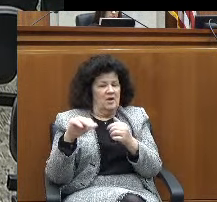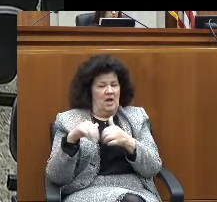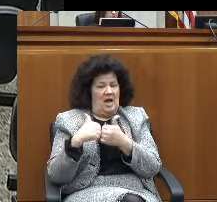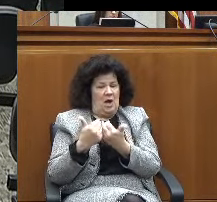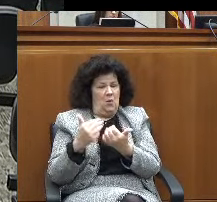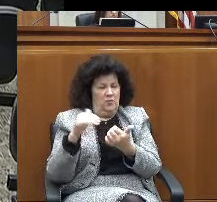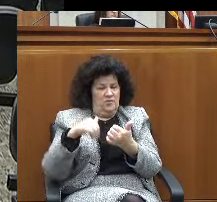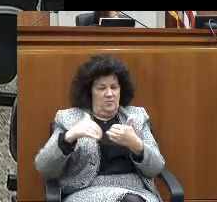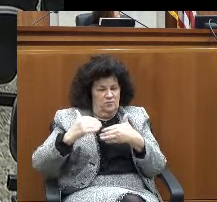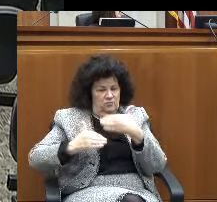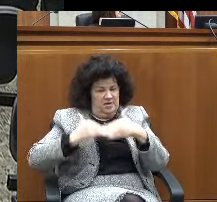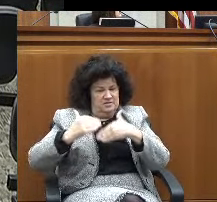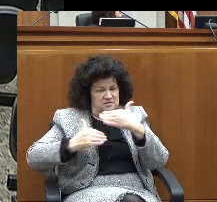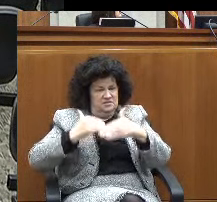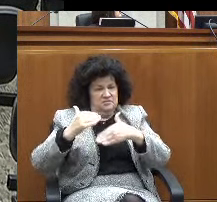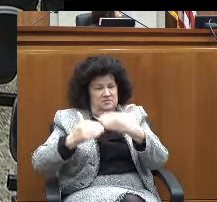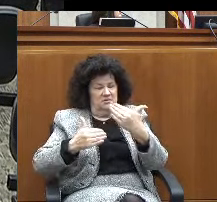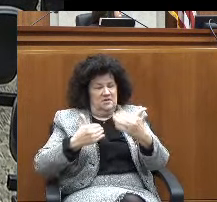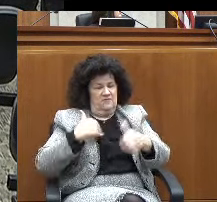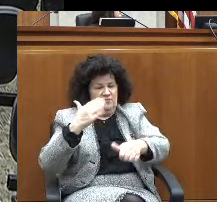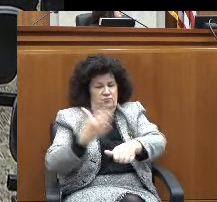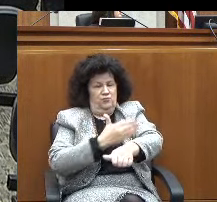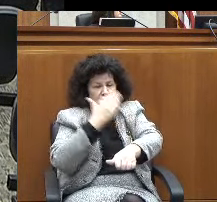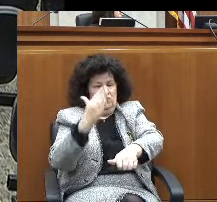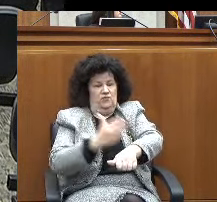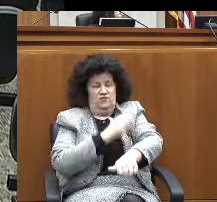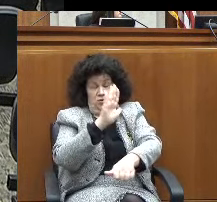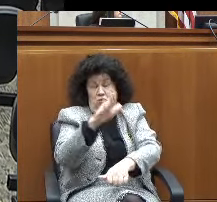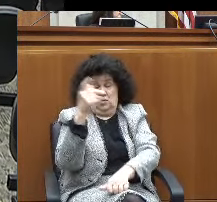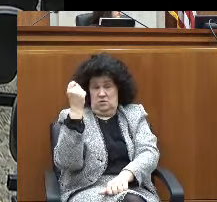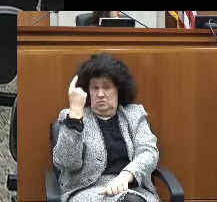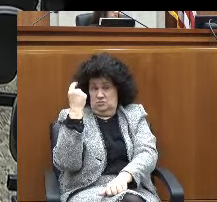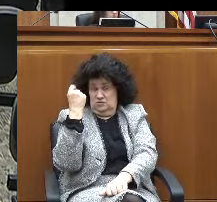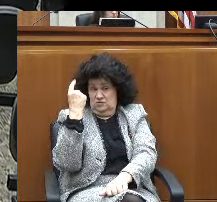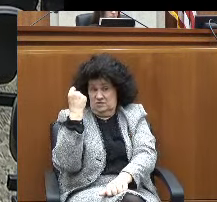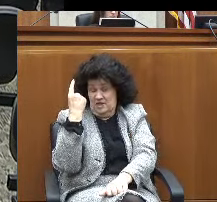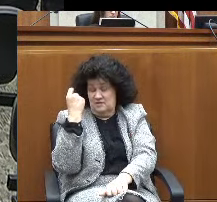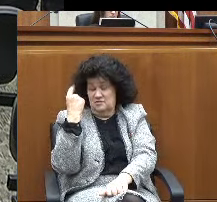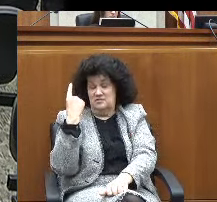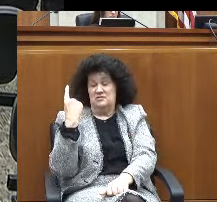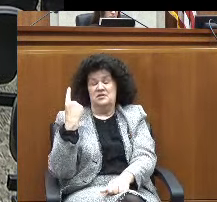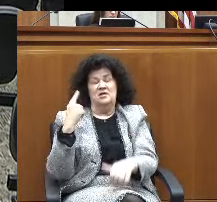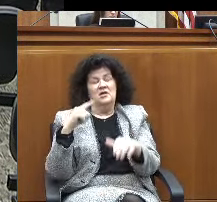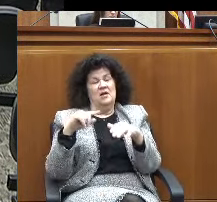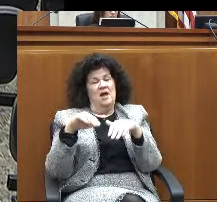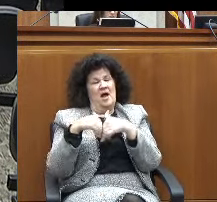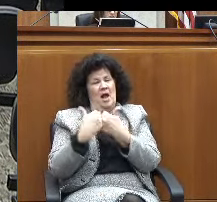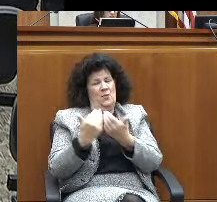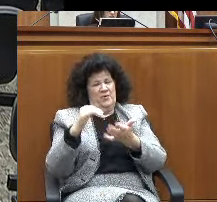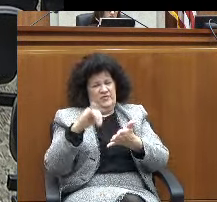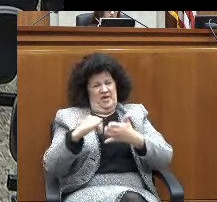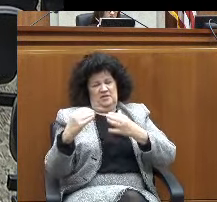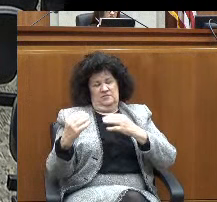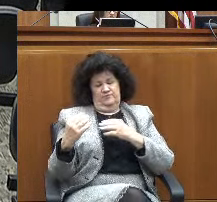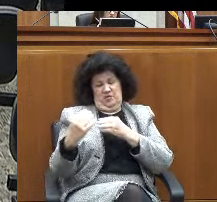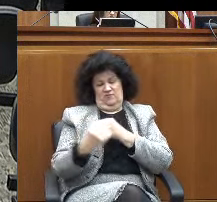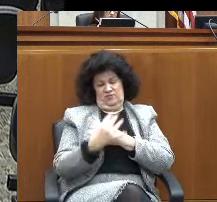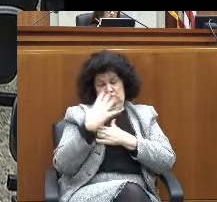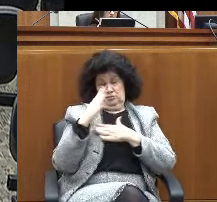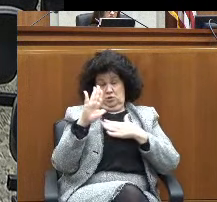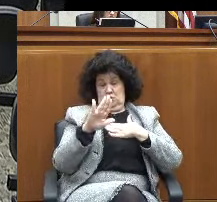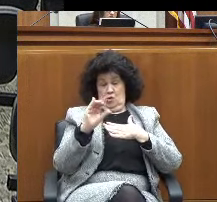inquiry process and building out your own understanding of such an important initiative influence how you think about your leadership in the classroom and in the